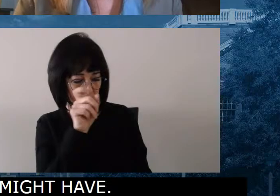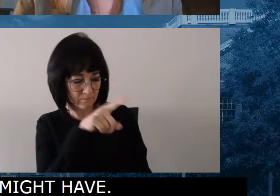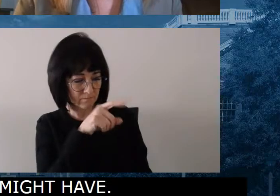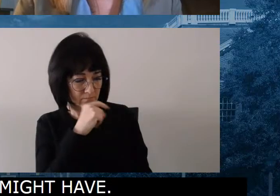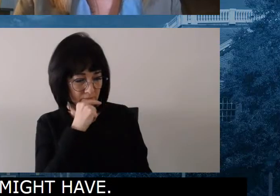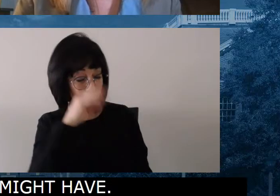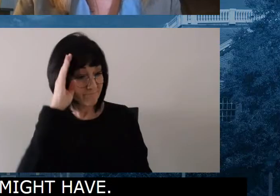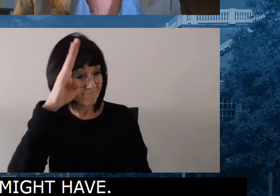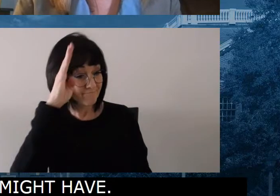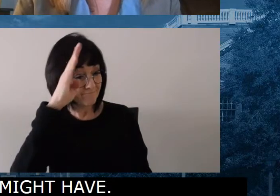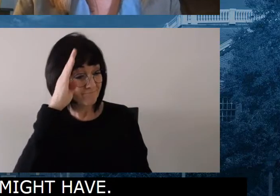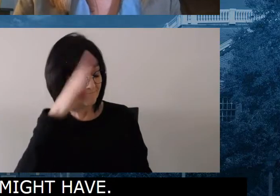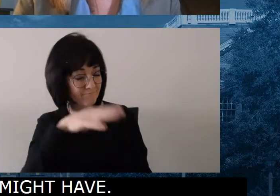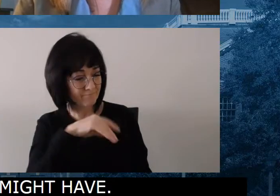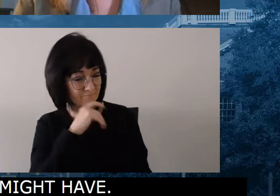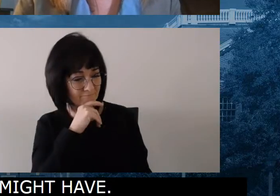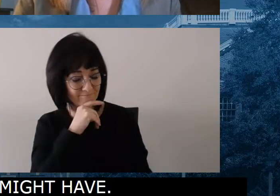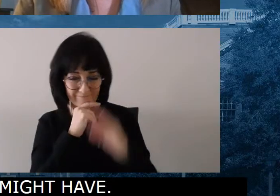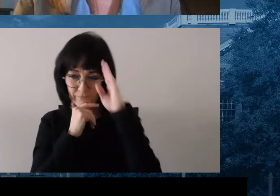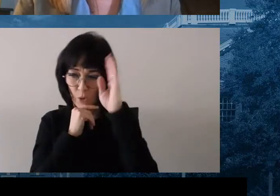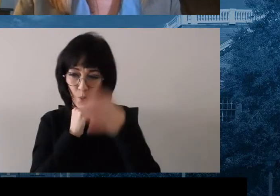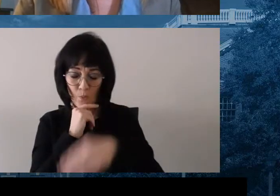Hi, everyone. Hey, Tim.